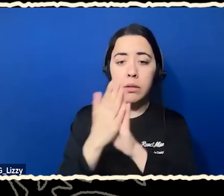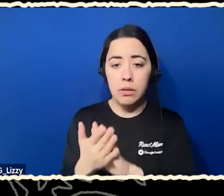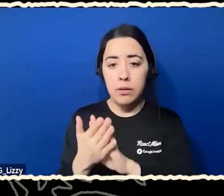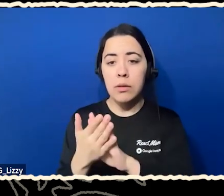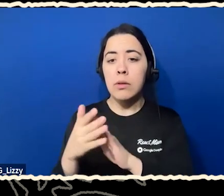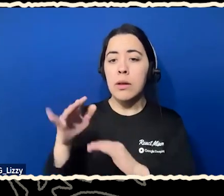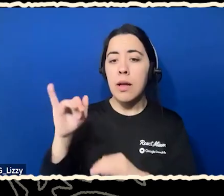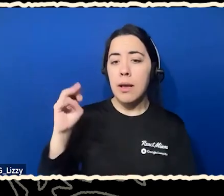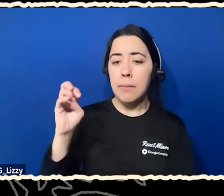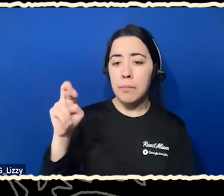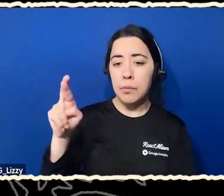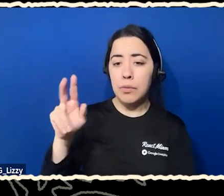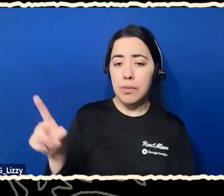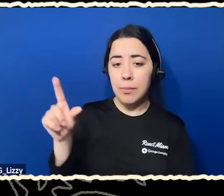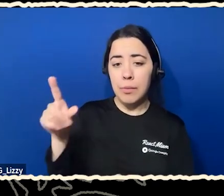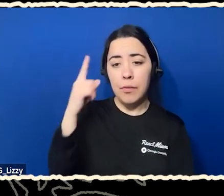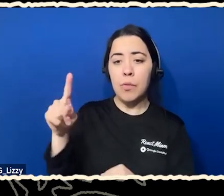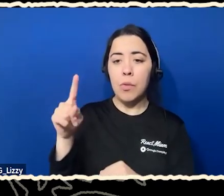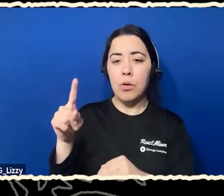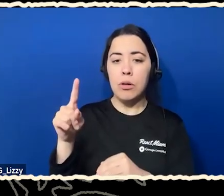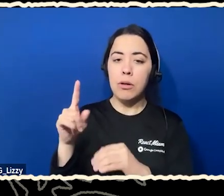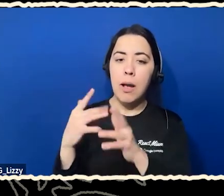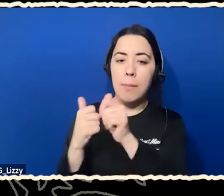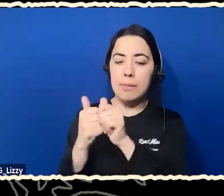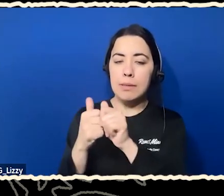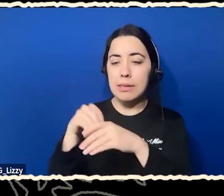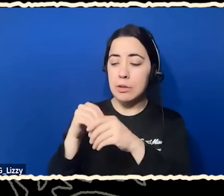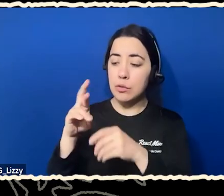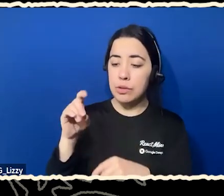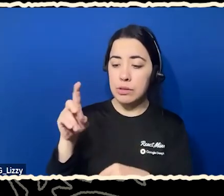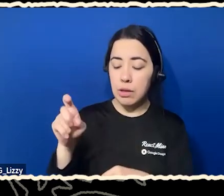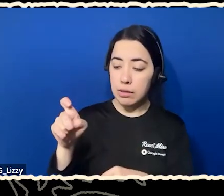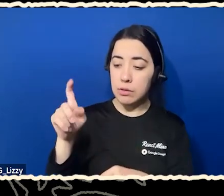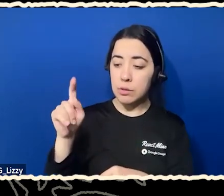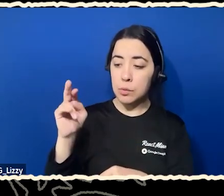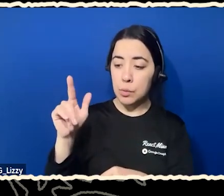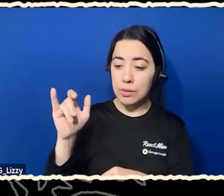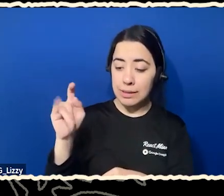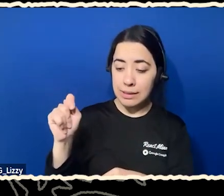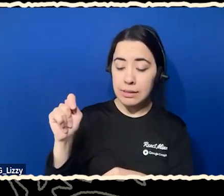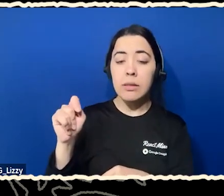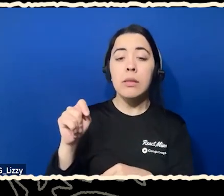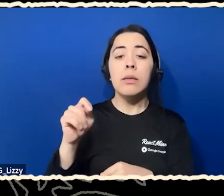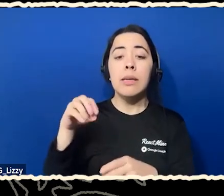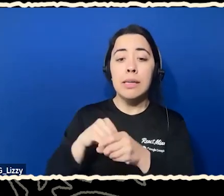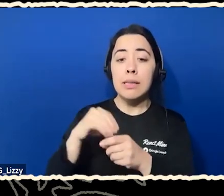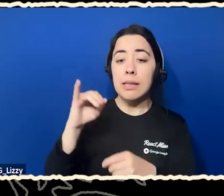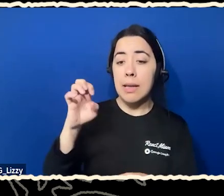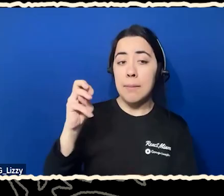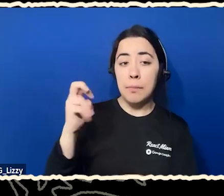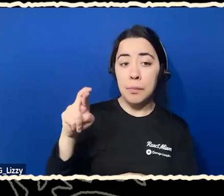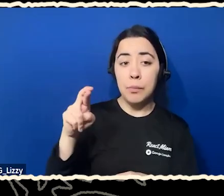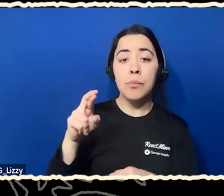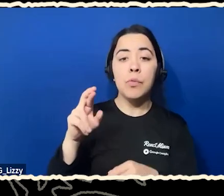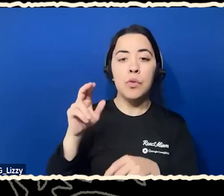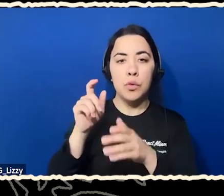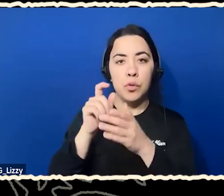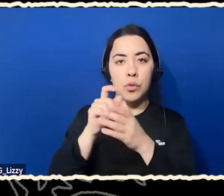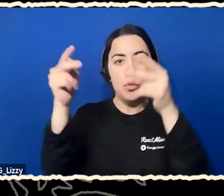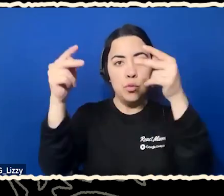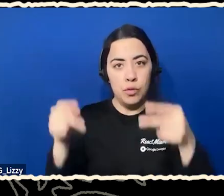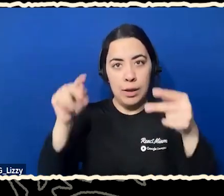Toolkit. And with immer, you write code that looks like it's mutating, but immer actually makes it